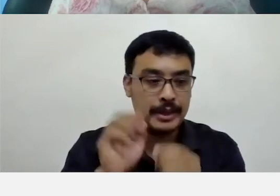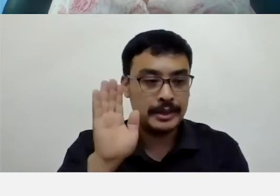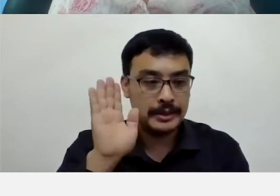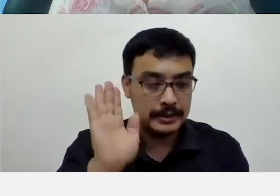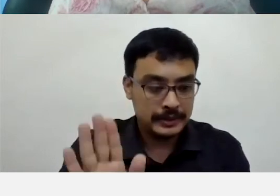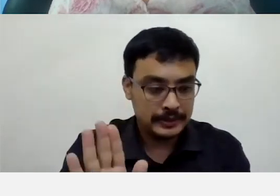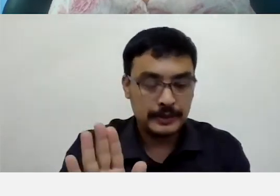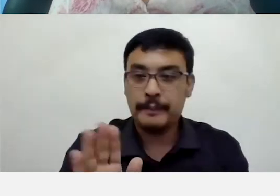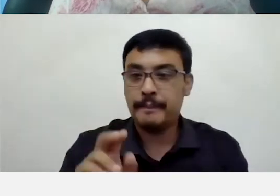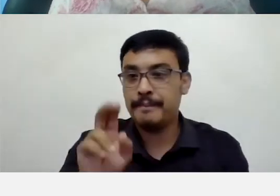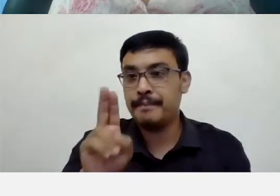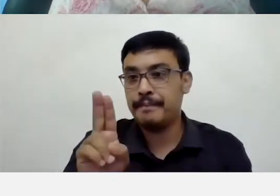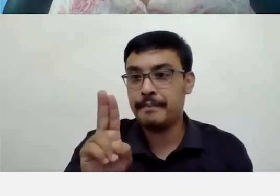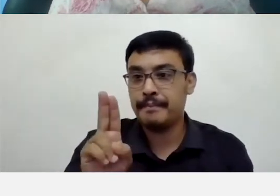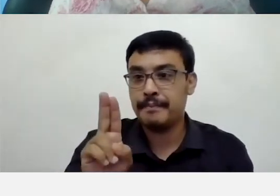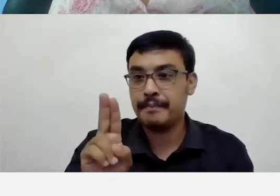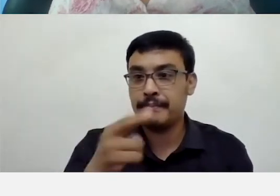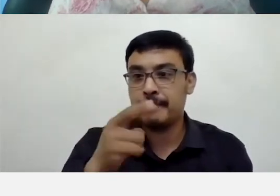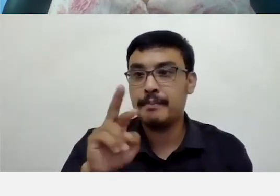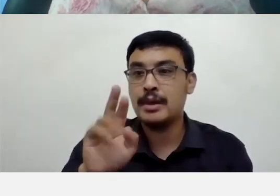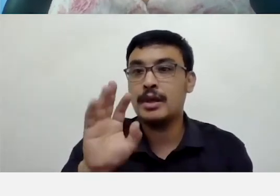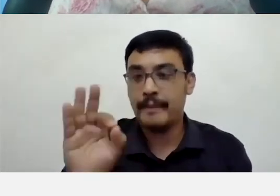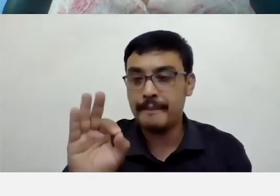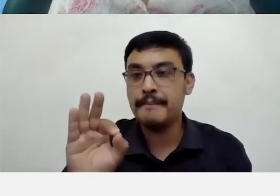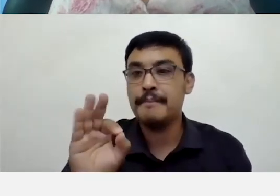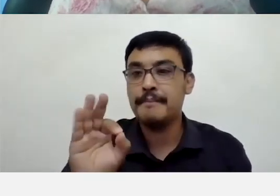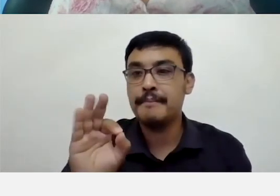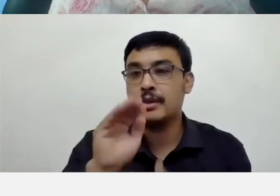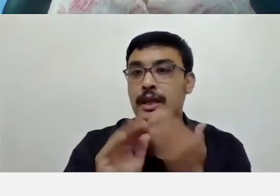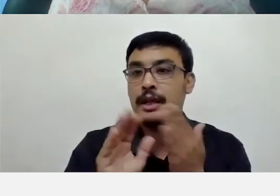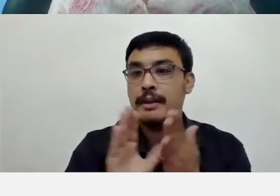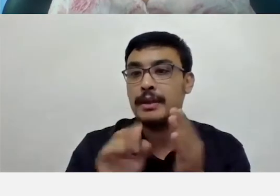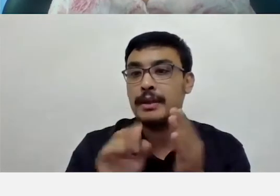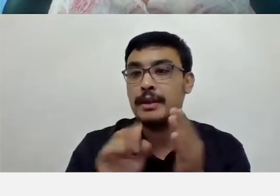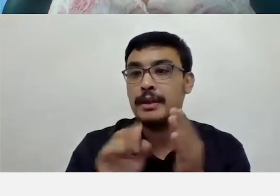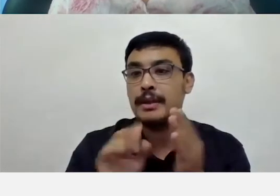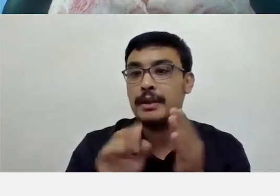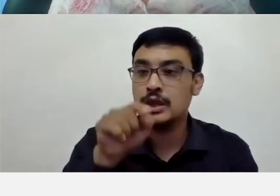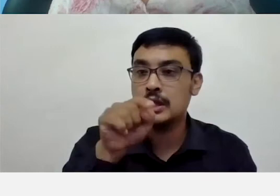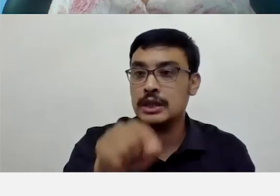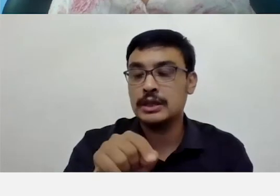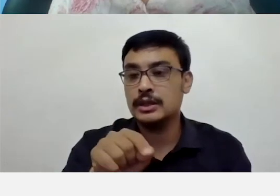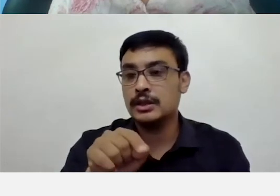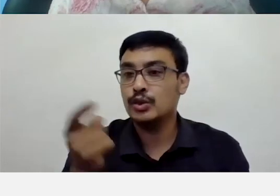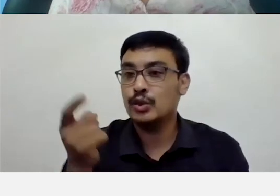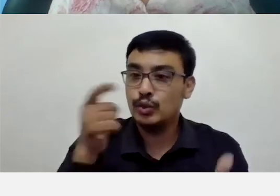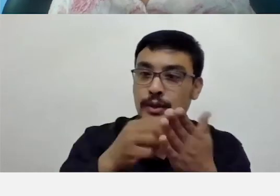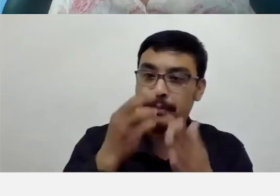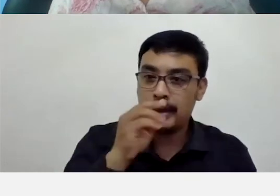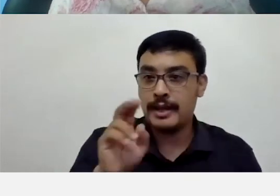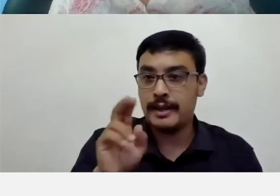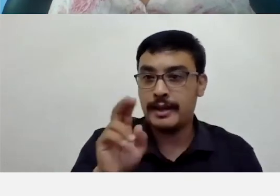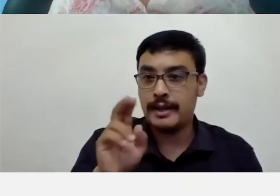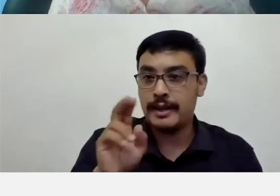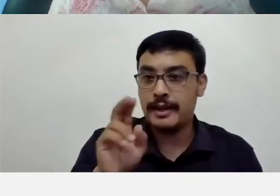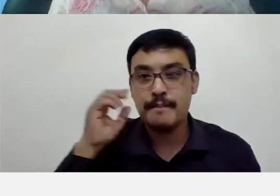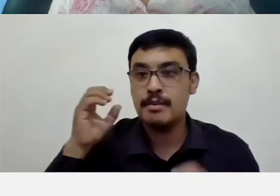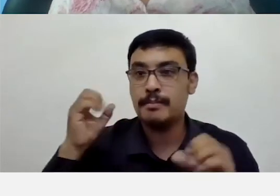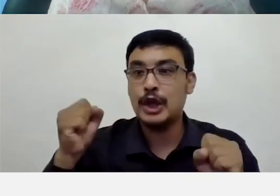Bhairav is a furious form of Shiva. So in this square, at starting Bhairav temple was